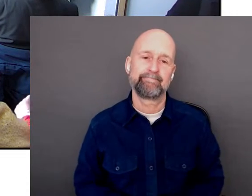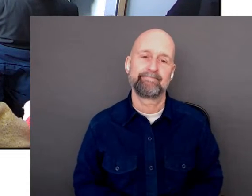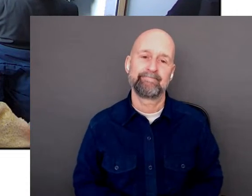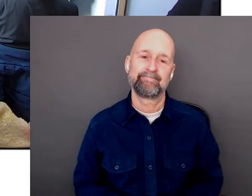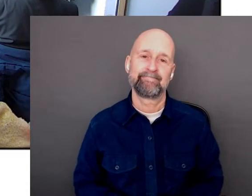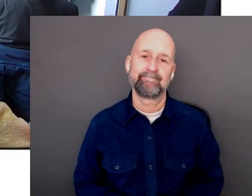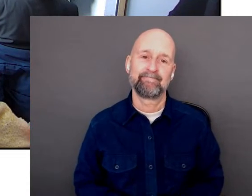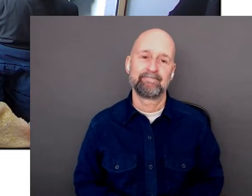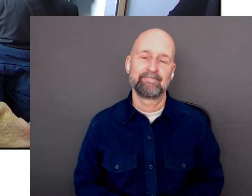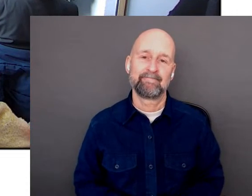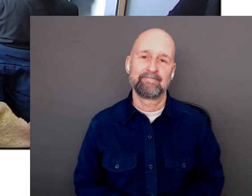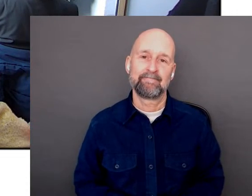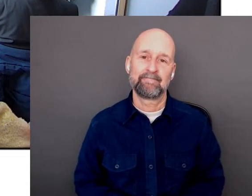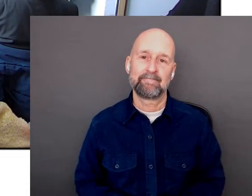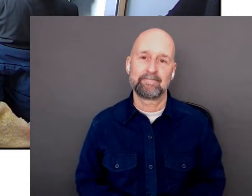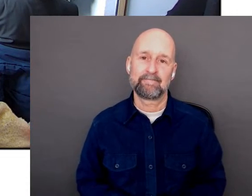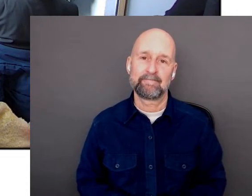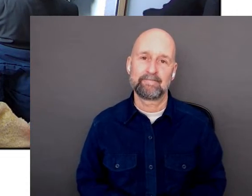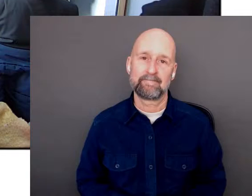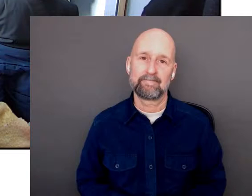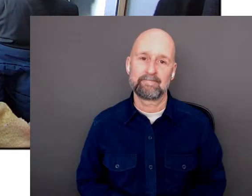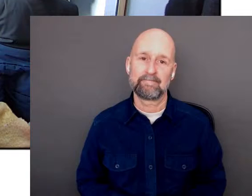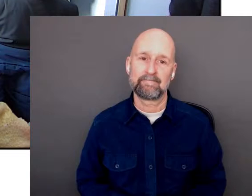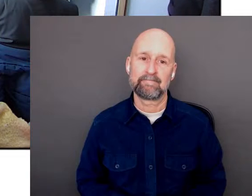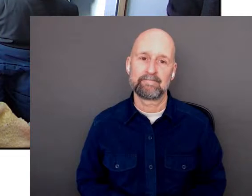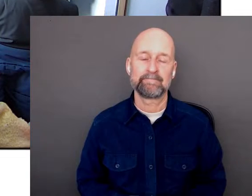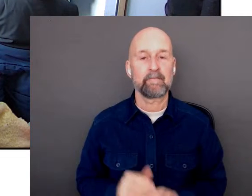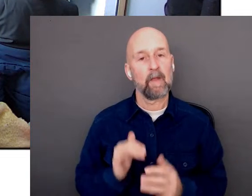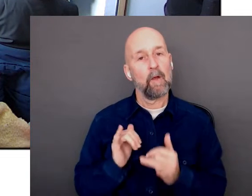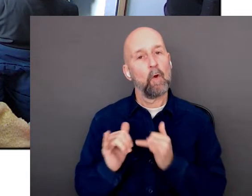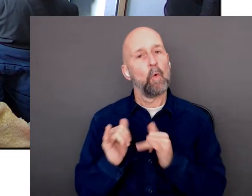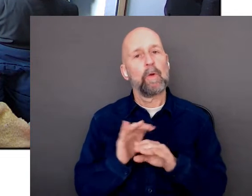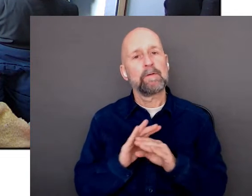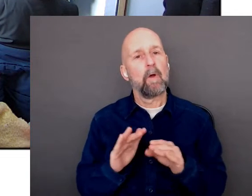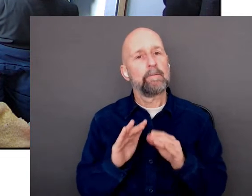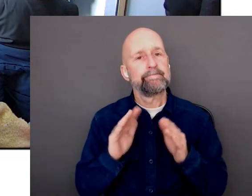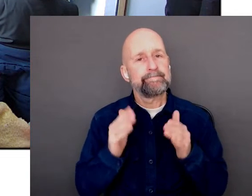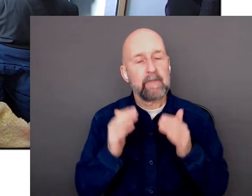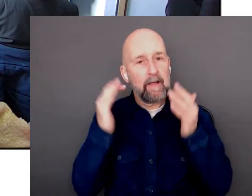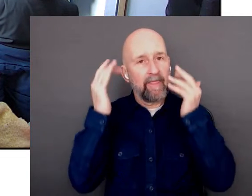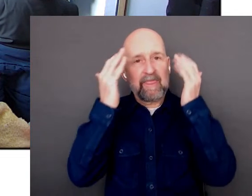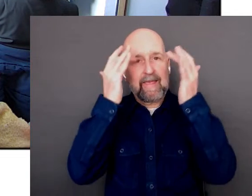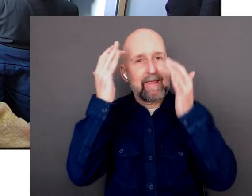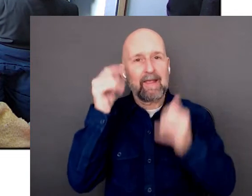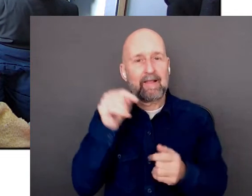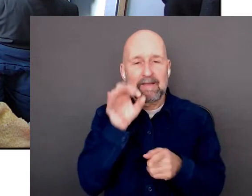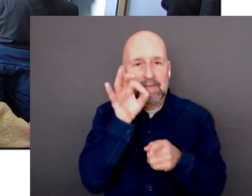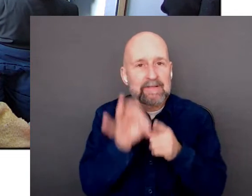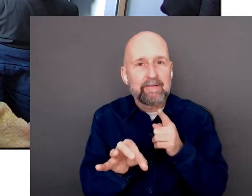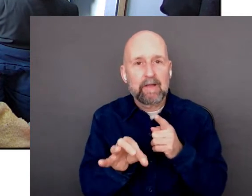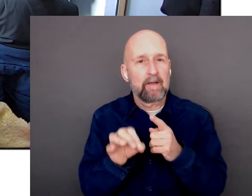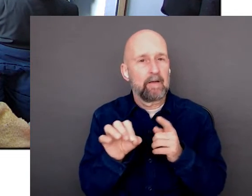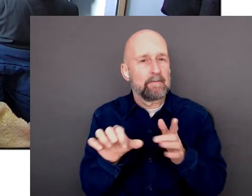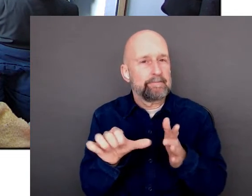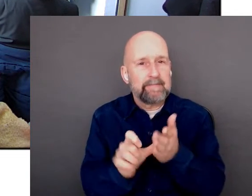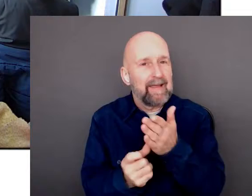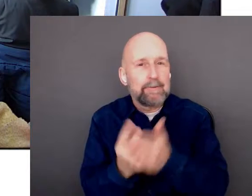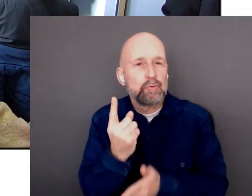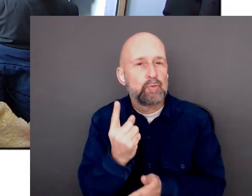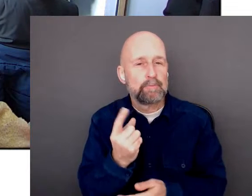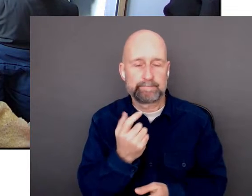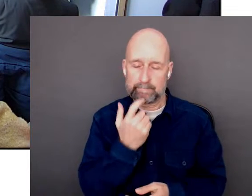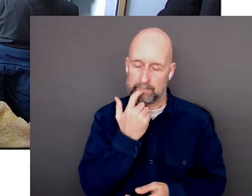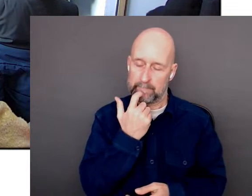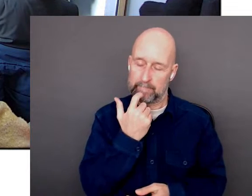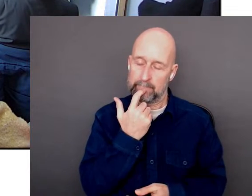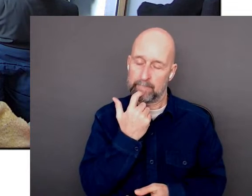we don't like spend that much time thinking about this specific issue, but it's there whether